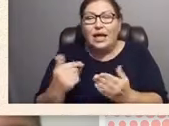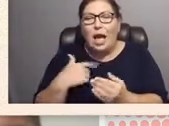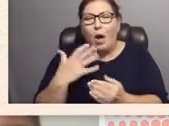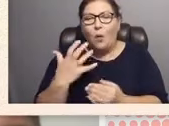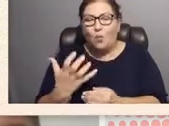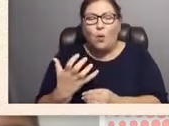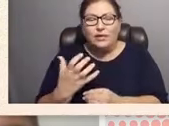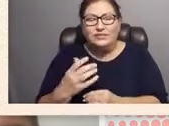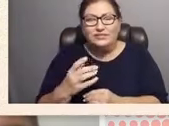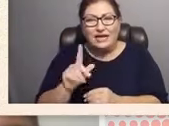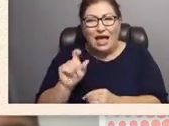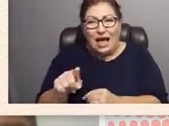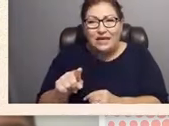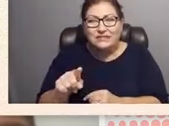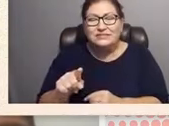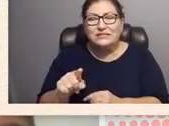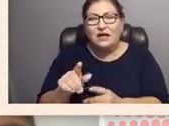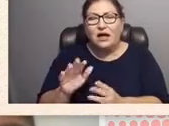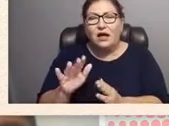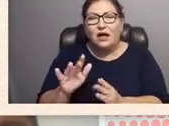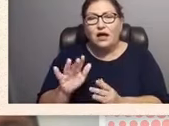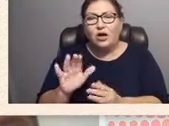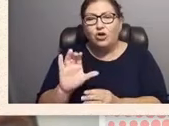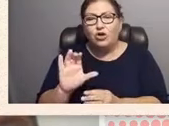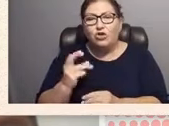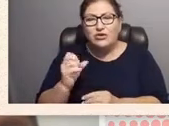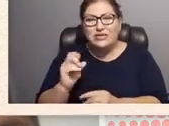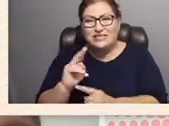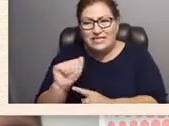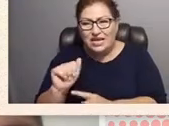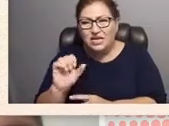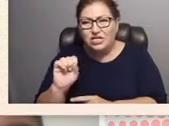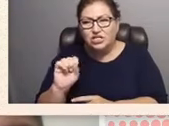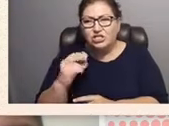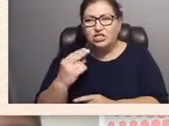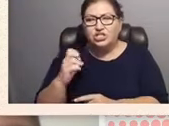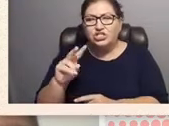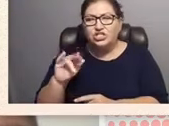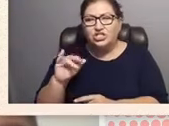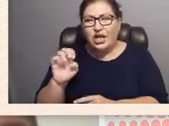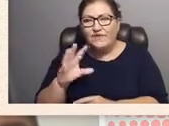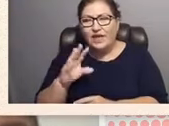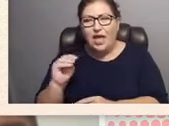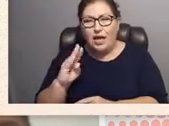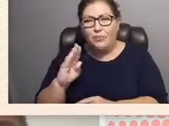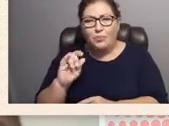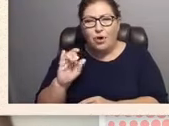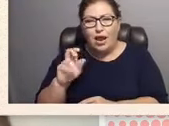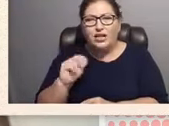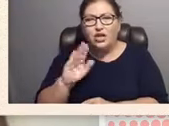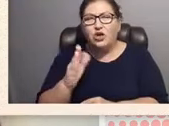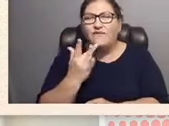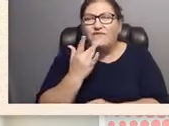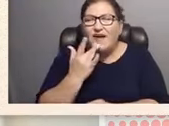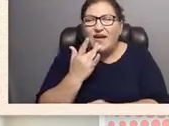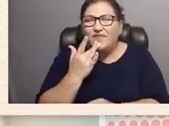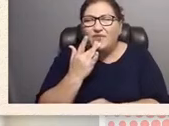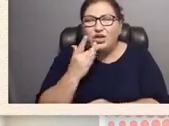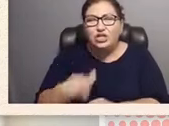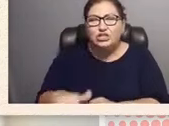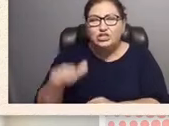ask Christina, Chevy, and Brandon, like, what was your favorite childhood memory, just real quick, with your sibling?